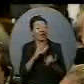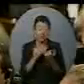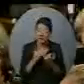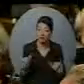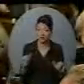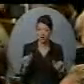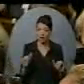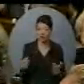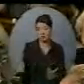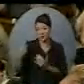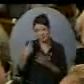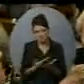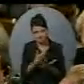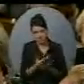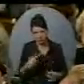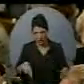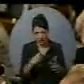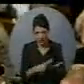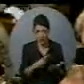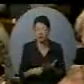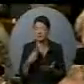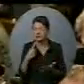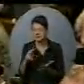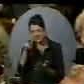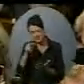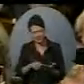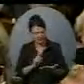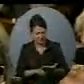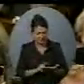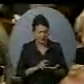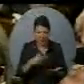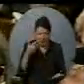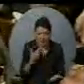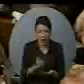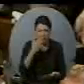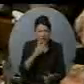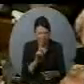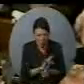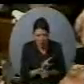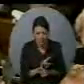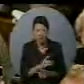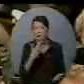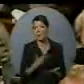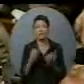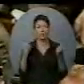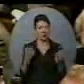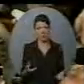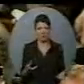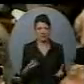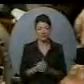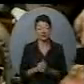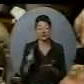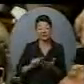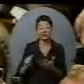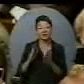to suggest there was a deliberate attempt to mislead. Quote, I am not aware of any specific law that was broken, Mr. Speaker. The Auditor General has made some fair